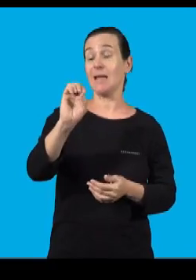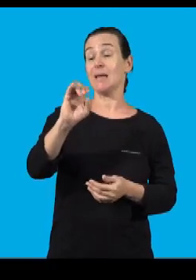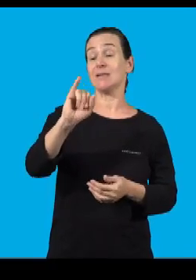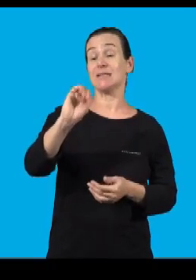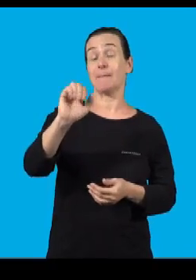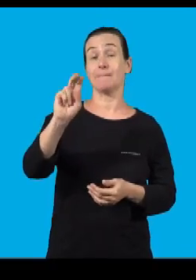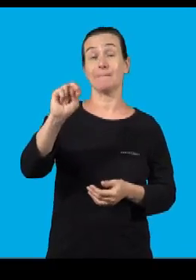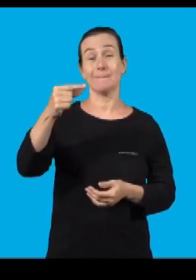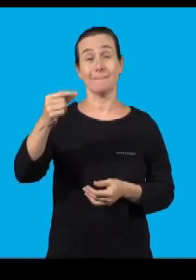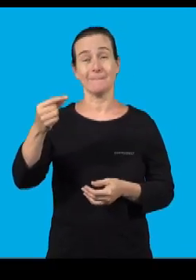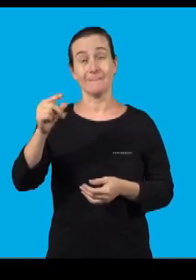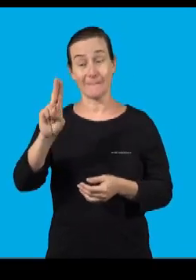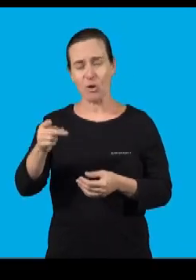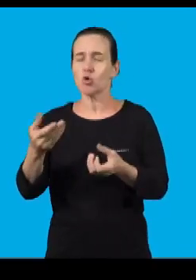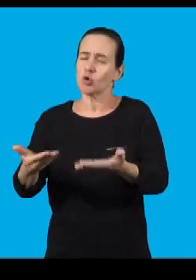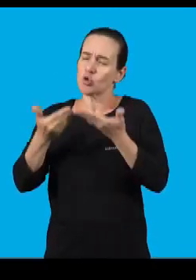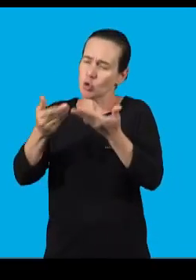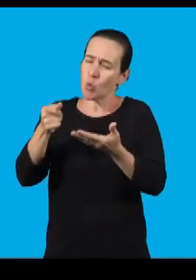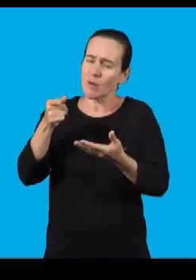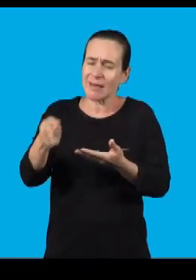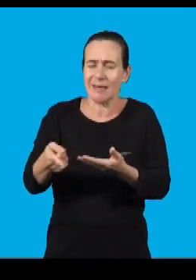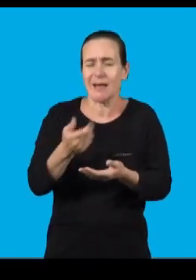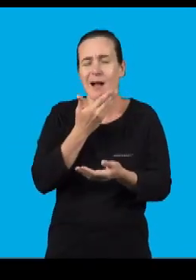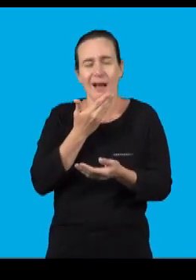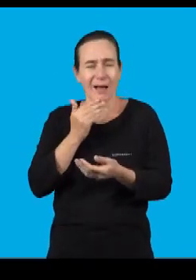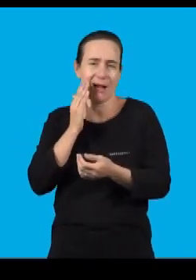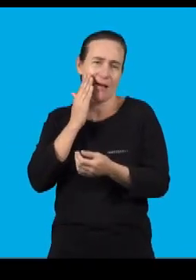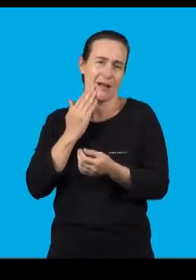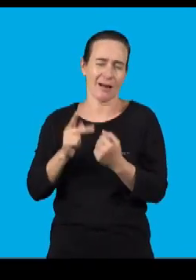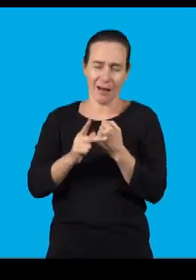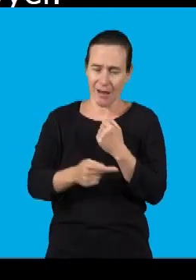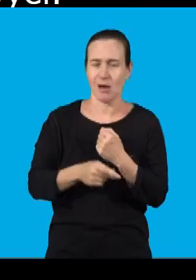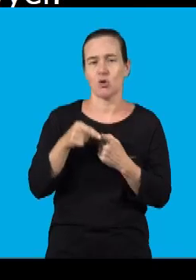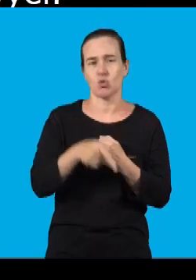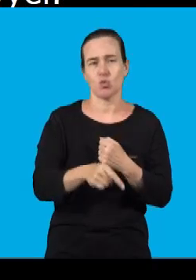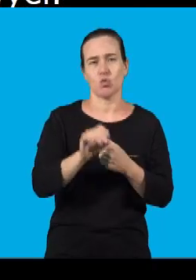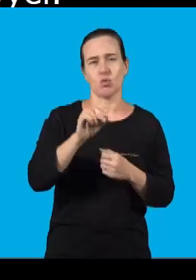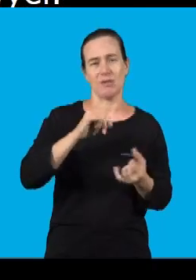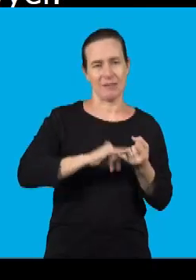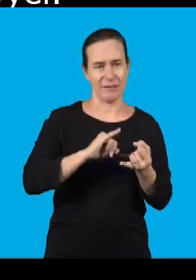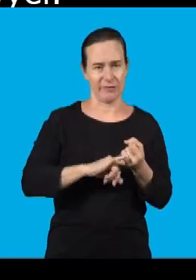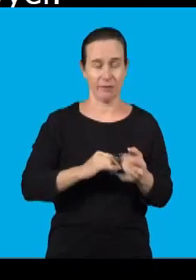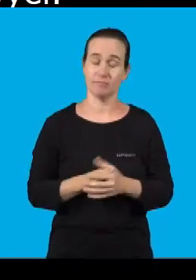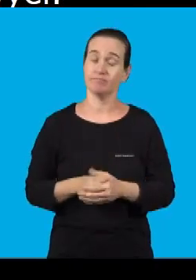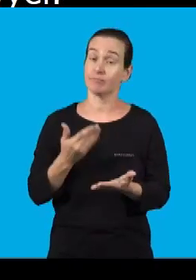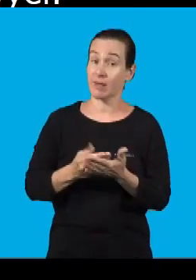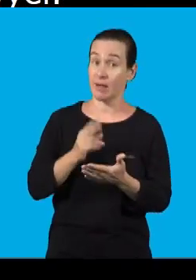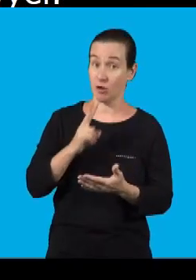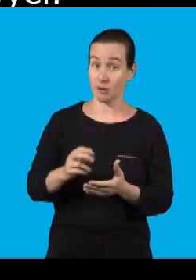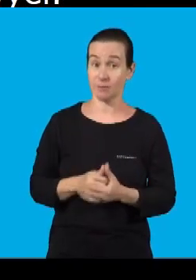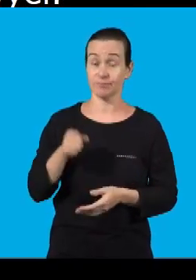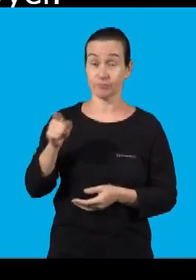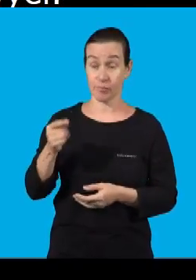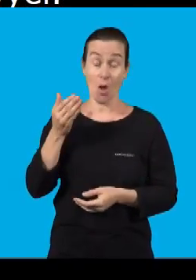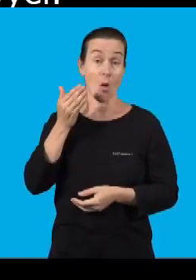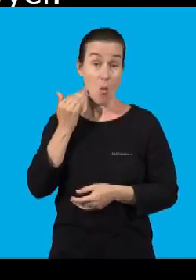a caring nature, how kind he is, okay? So let's look at what the response gives us. The